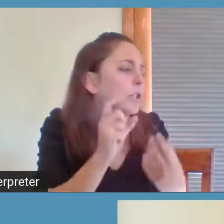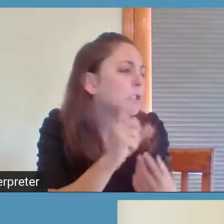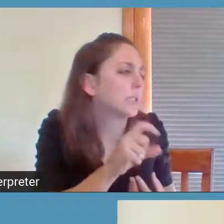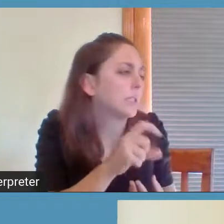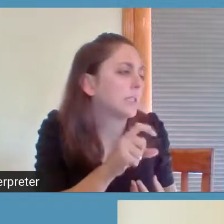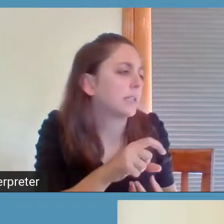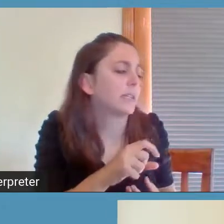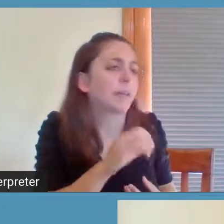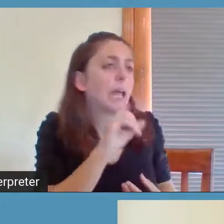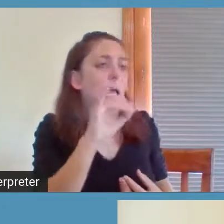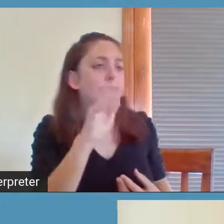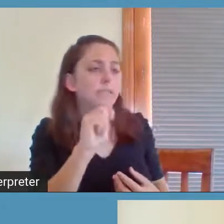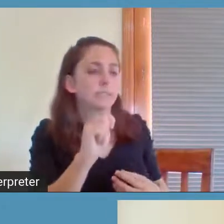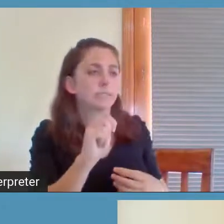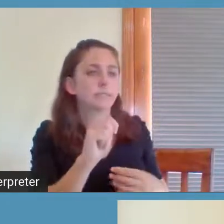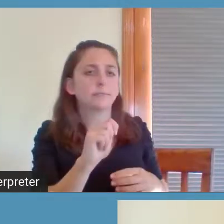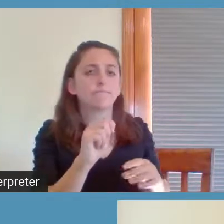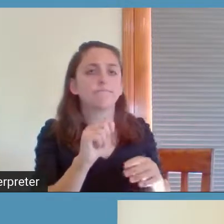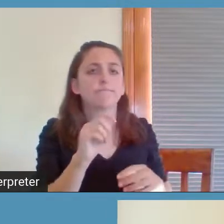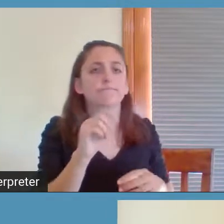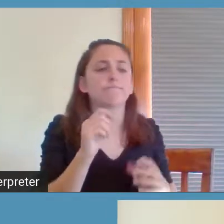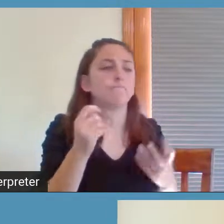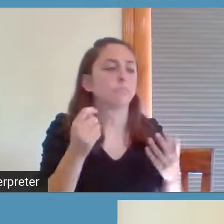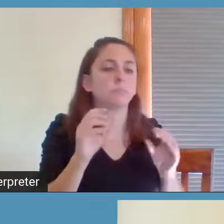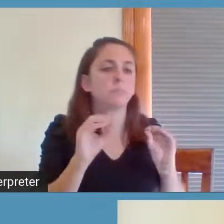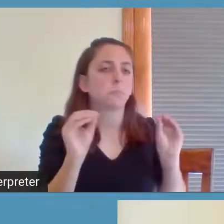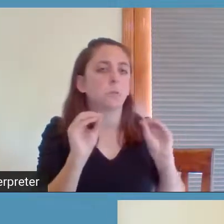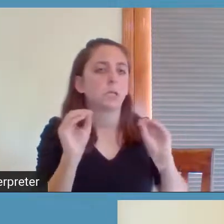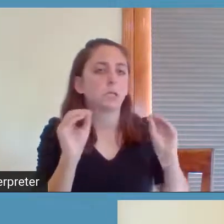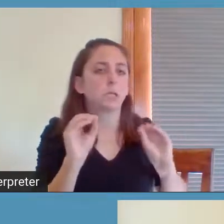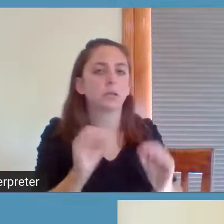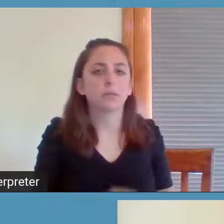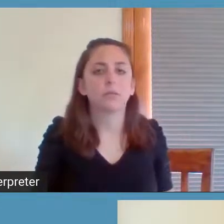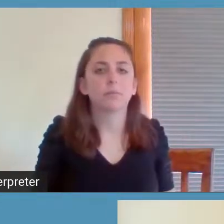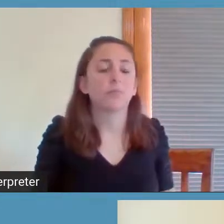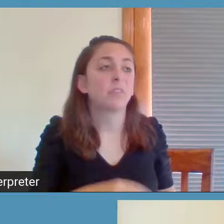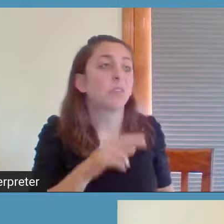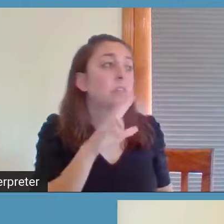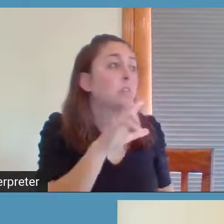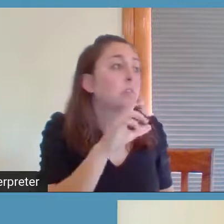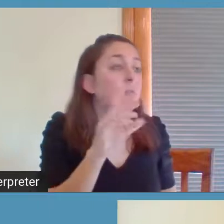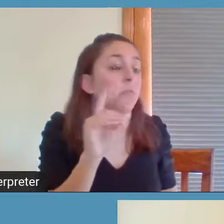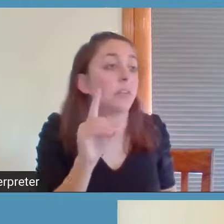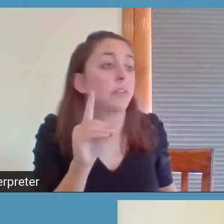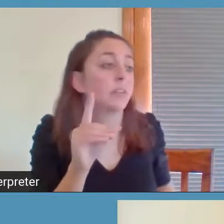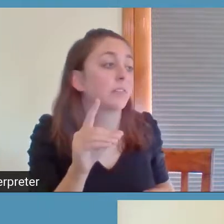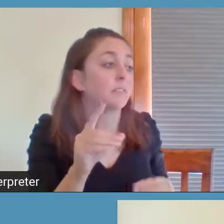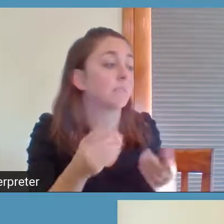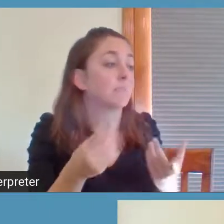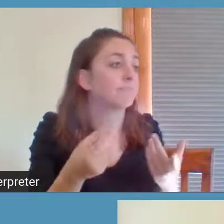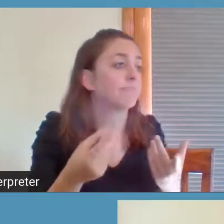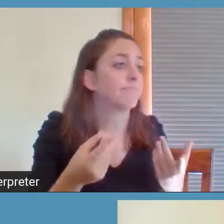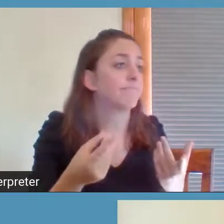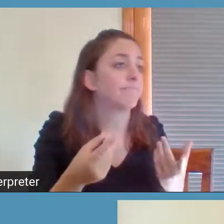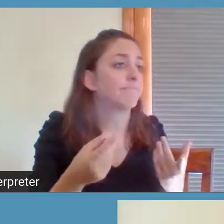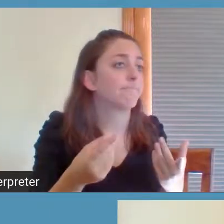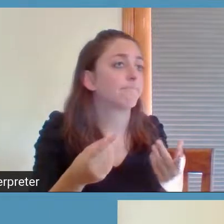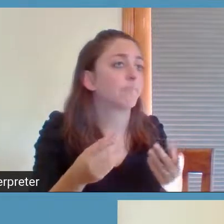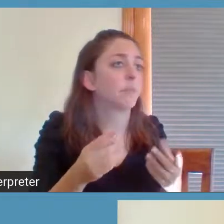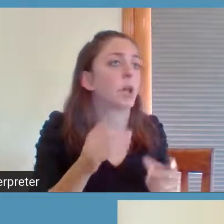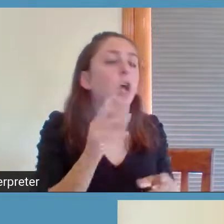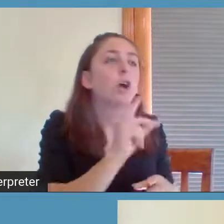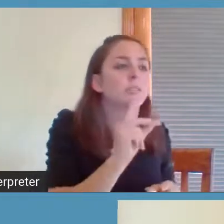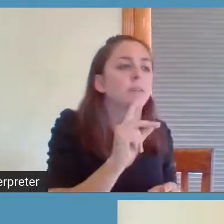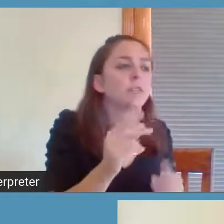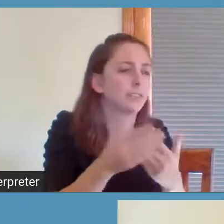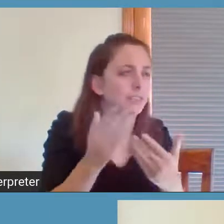IT department. Is there a need to do things like 3D scans, or does Kunstmatrix allow you to do that within the software?